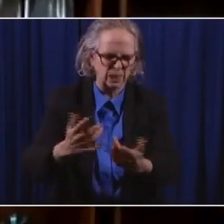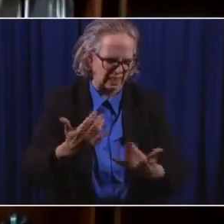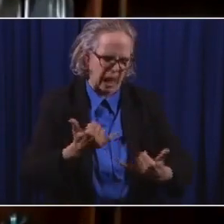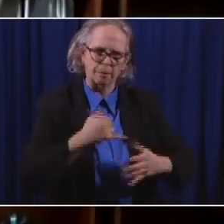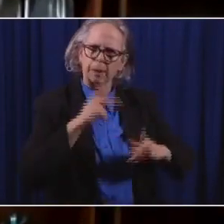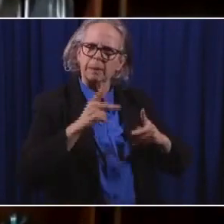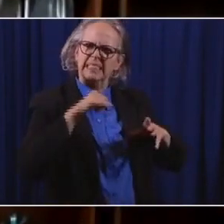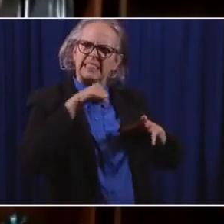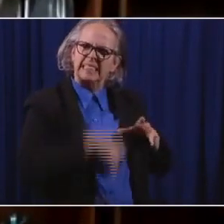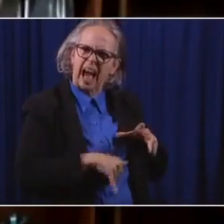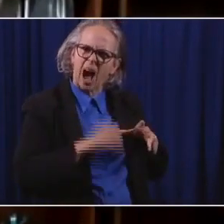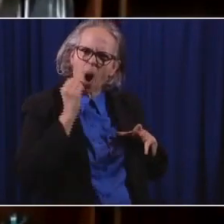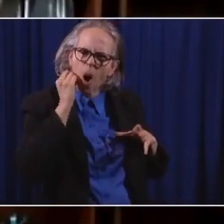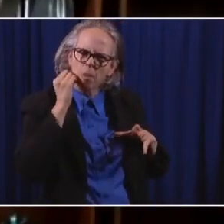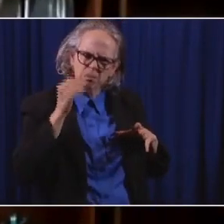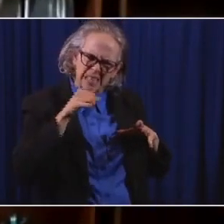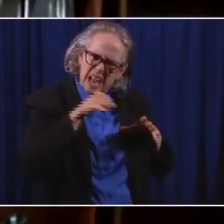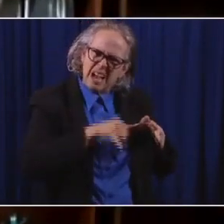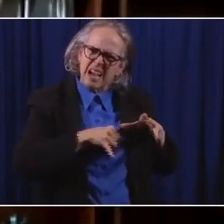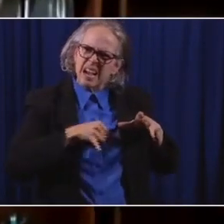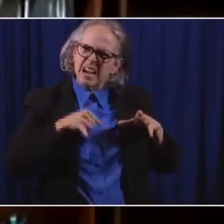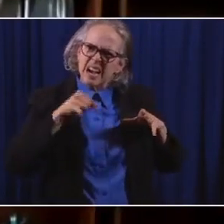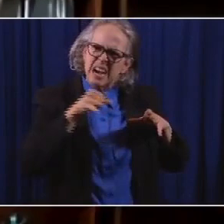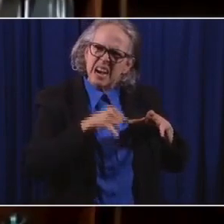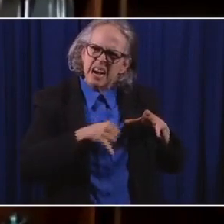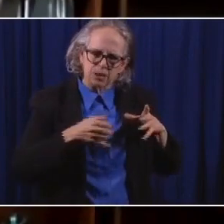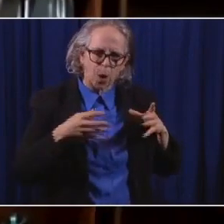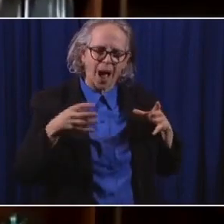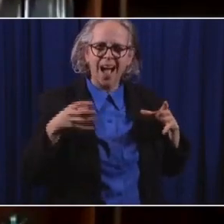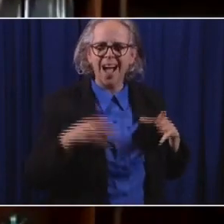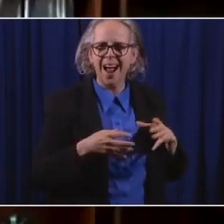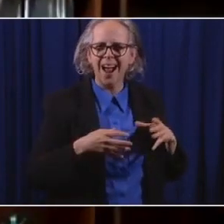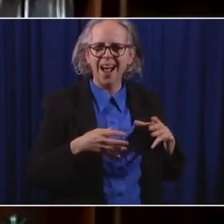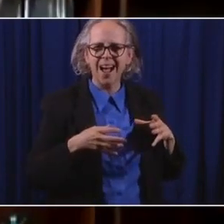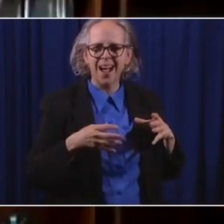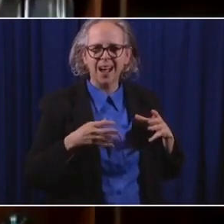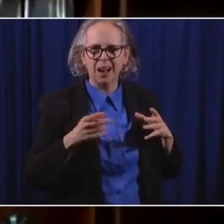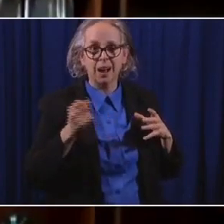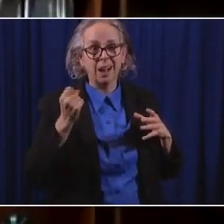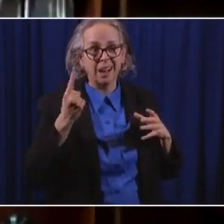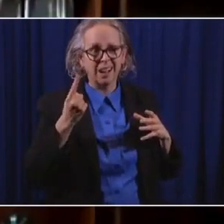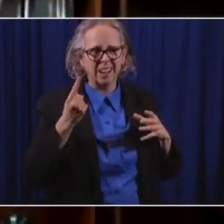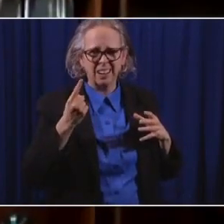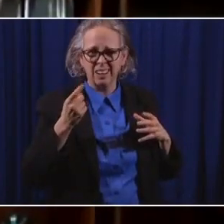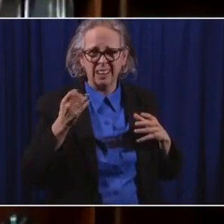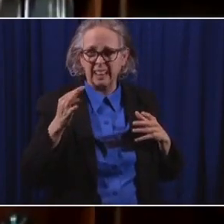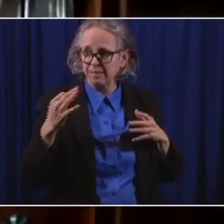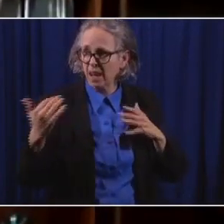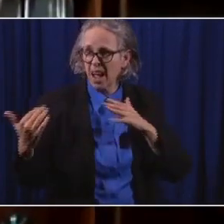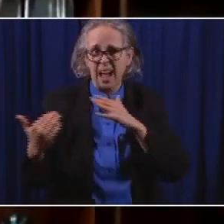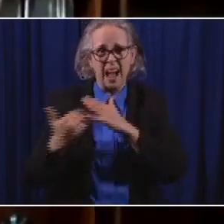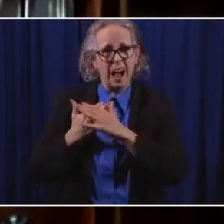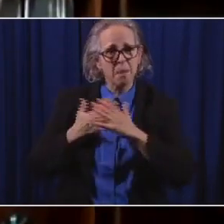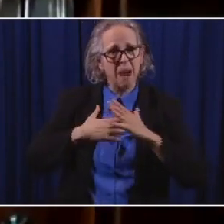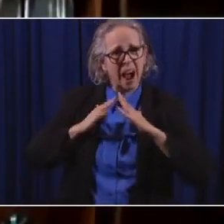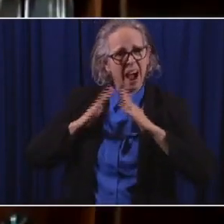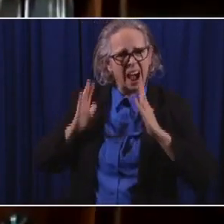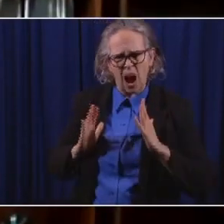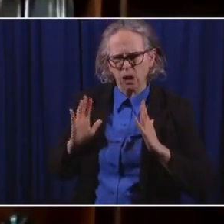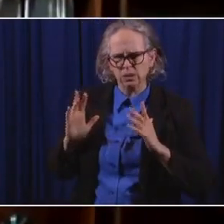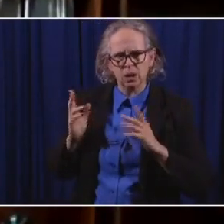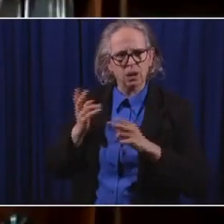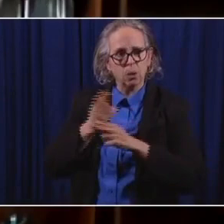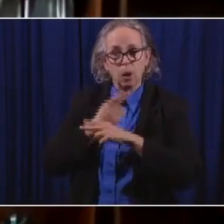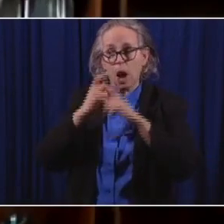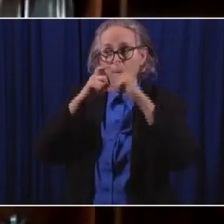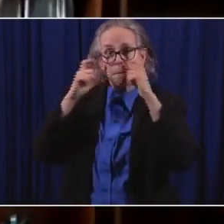bubble. Having somebody into your home, you need to maintain the social distancing, and you need to wear a mask. You need to recognize that anybody